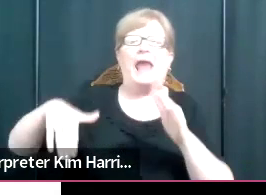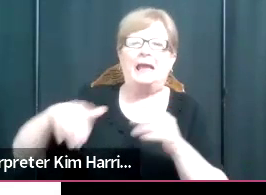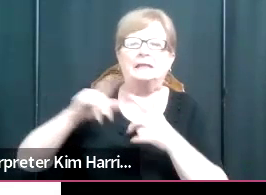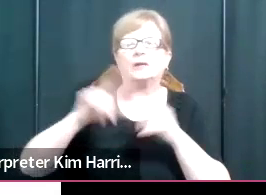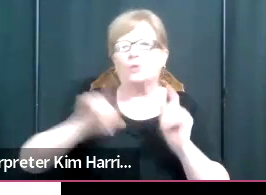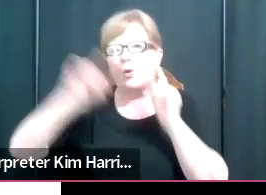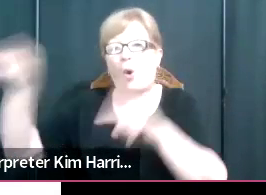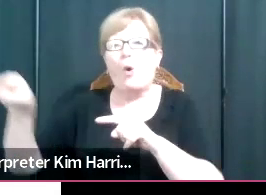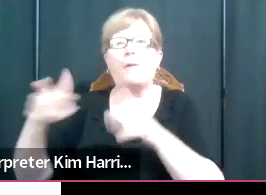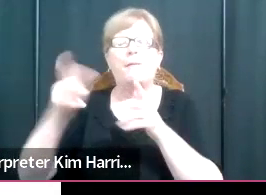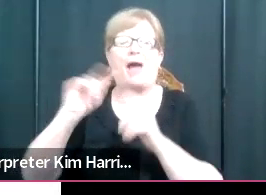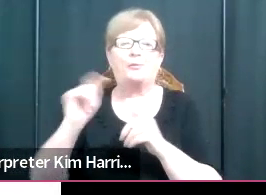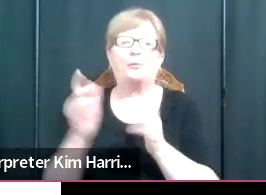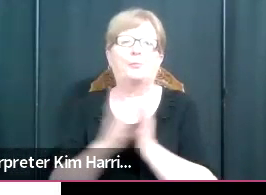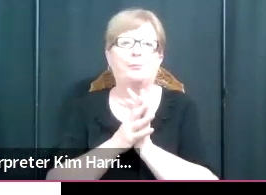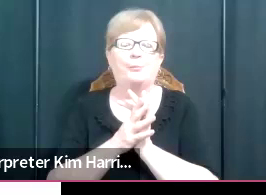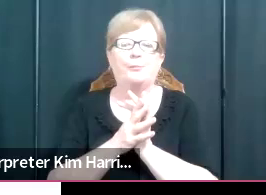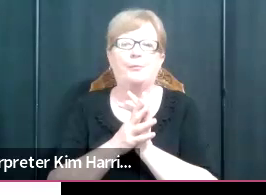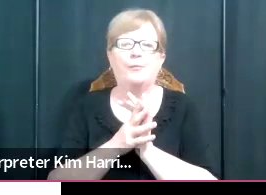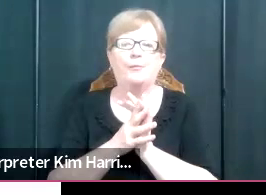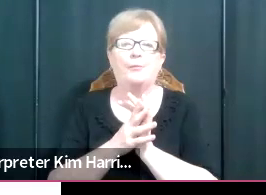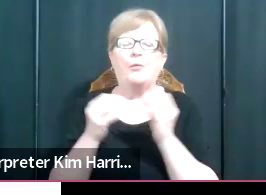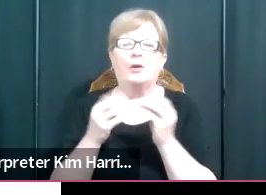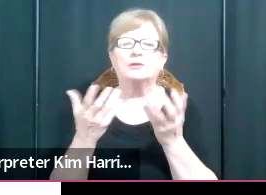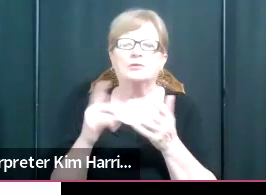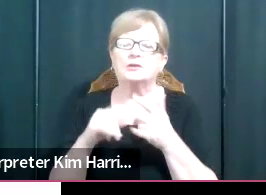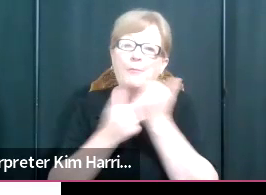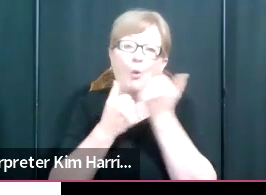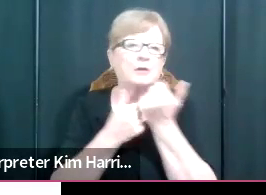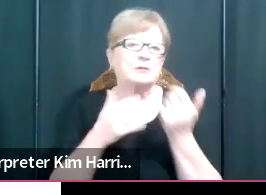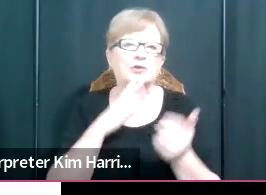for some additional supports there.